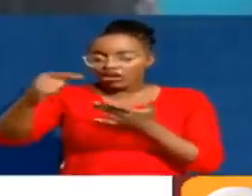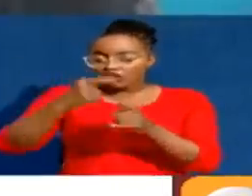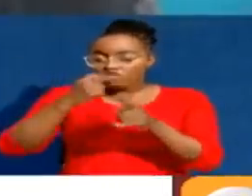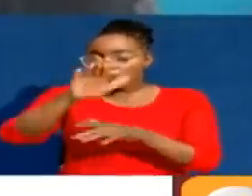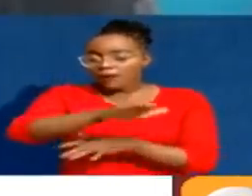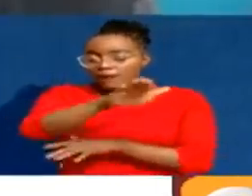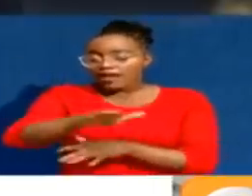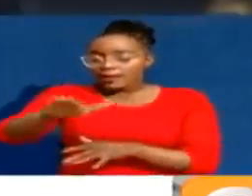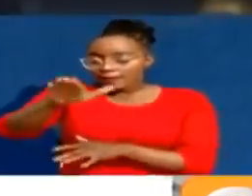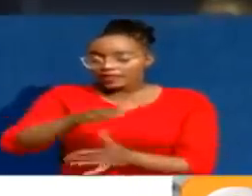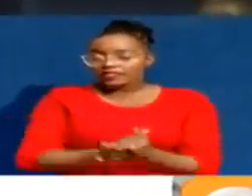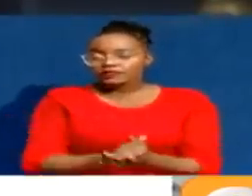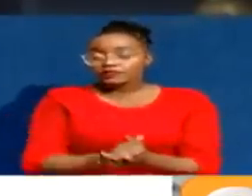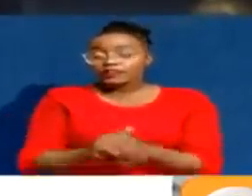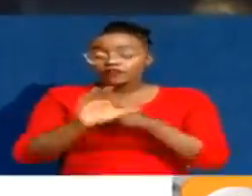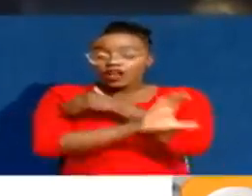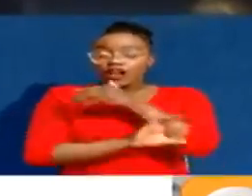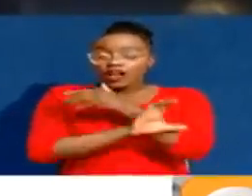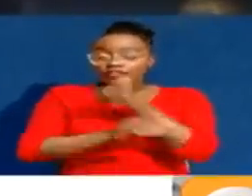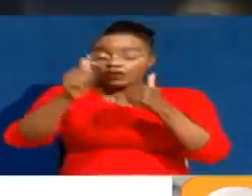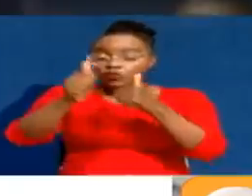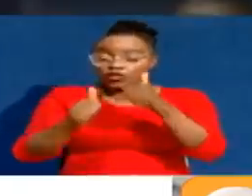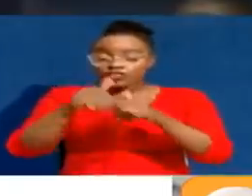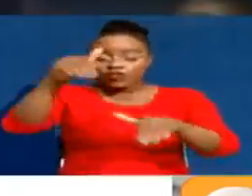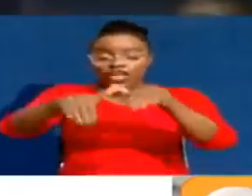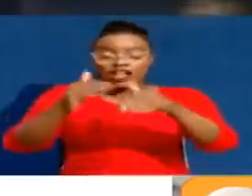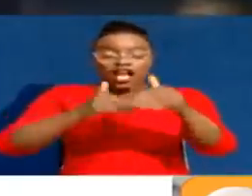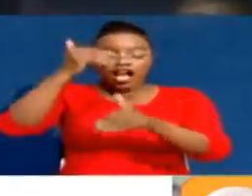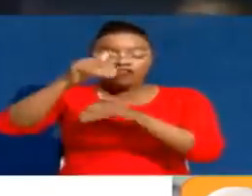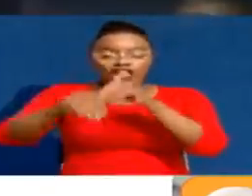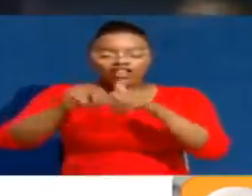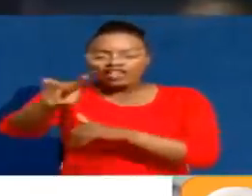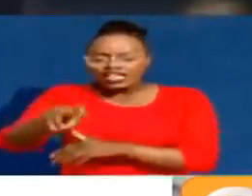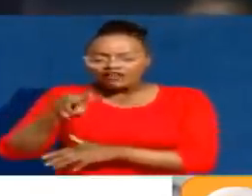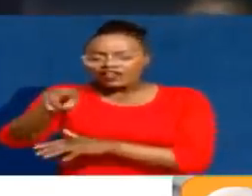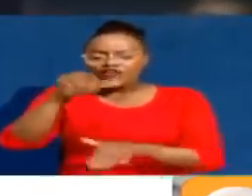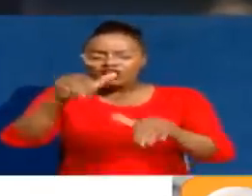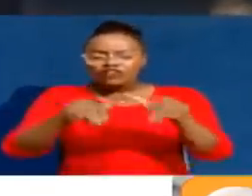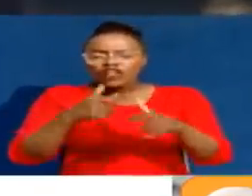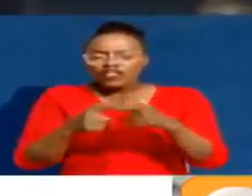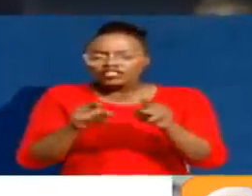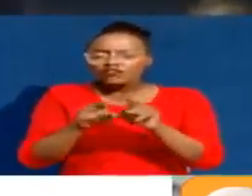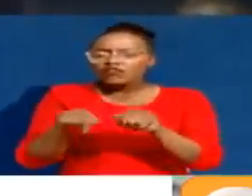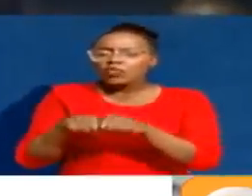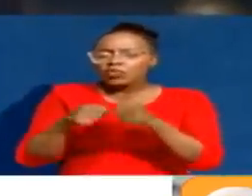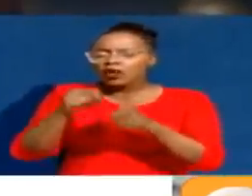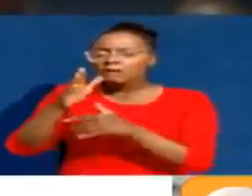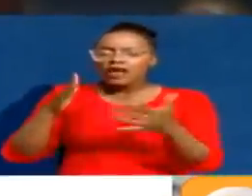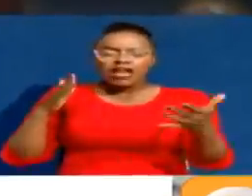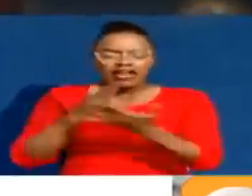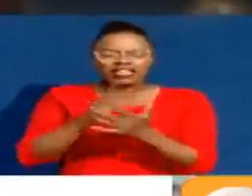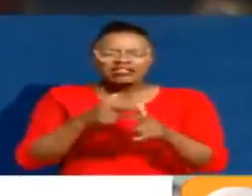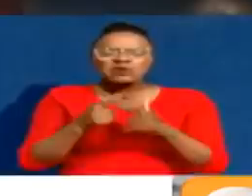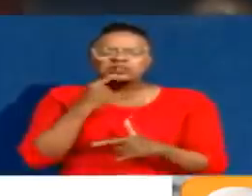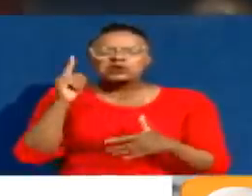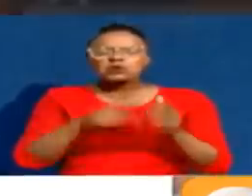lawmaker from House sittings. A country that election after election steals elections, robs the citizens of their rights. And